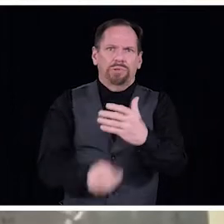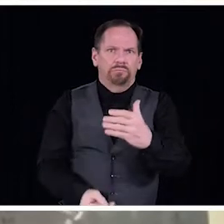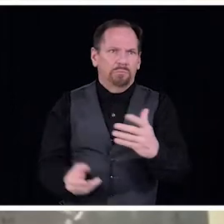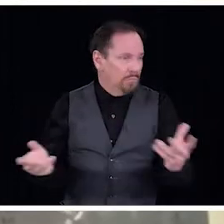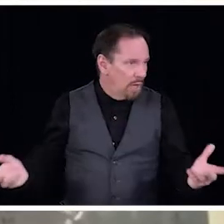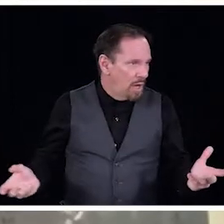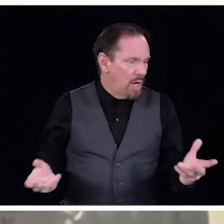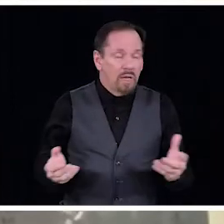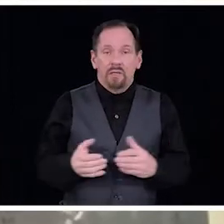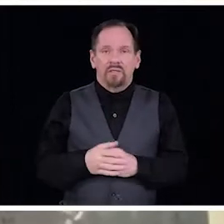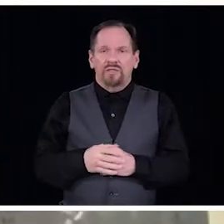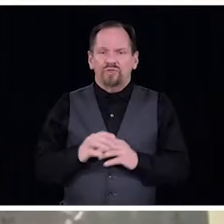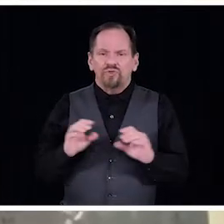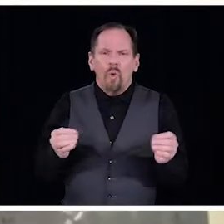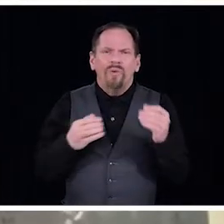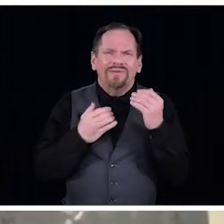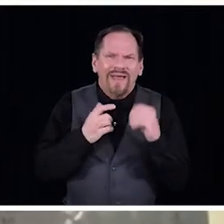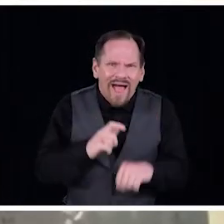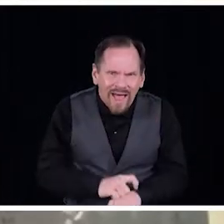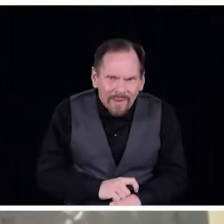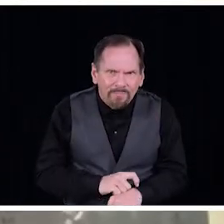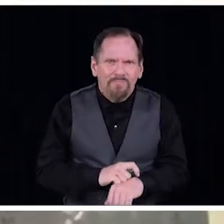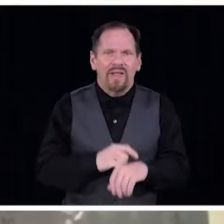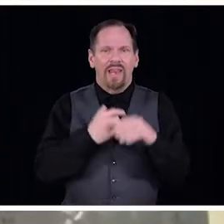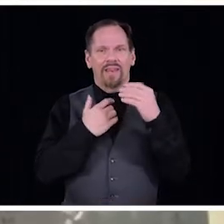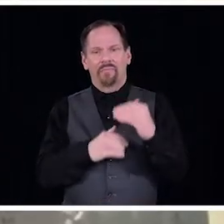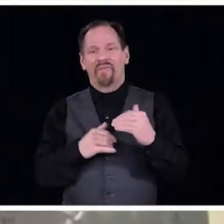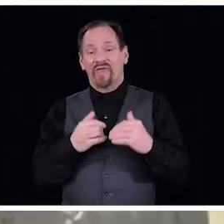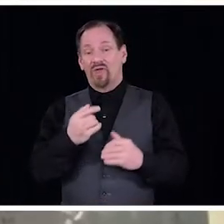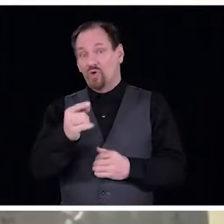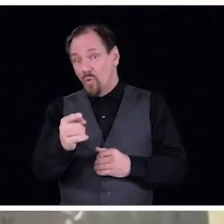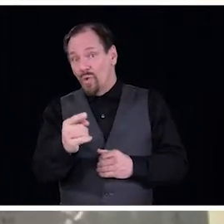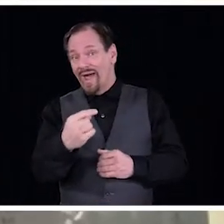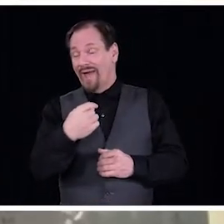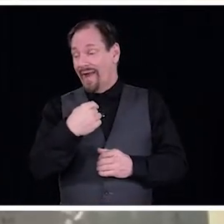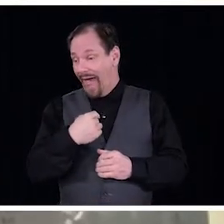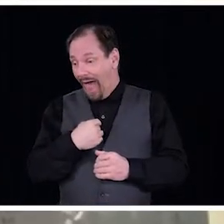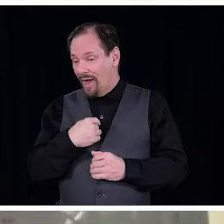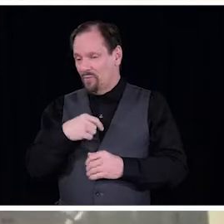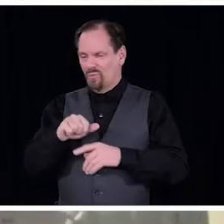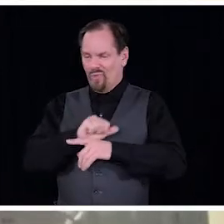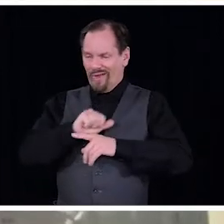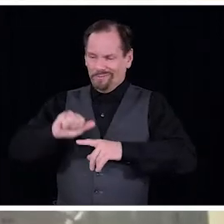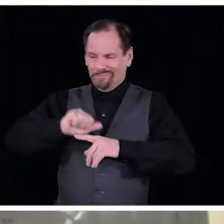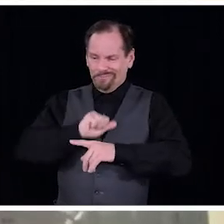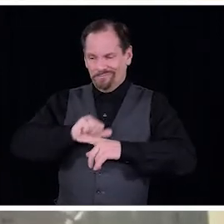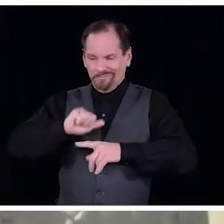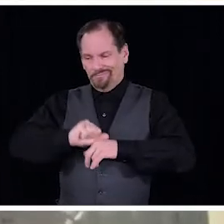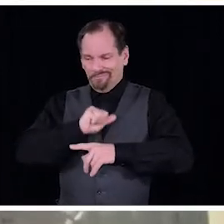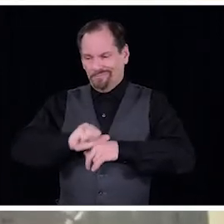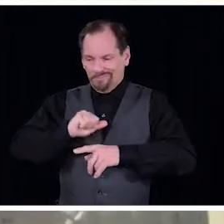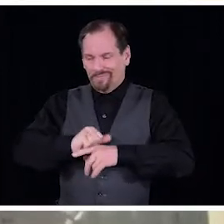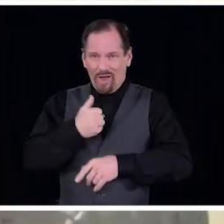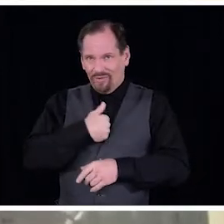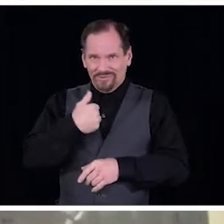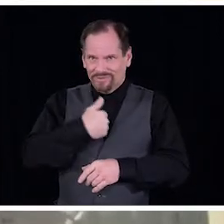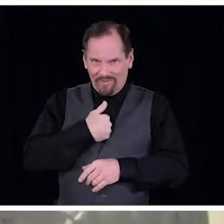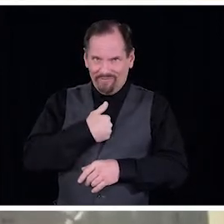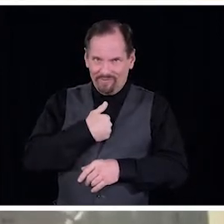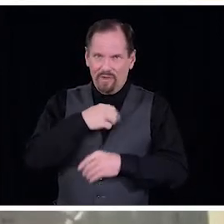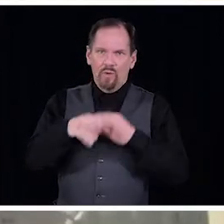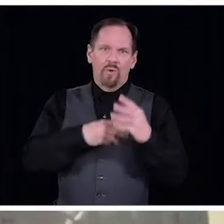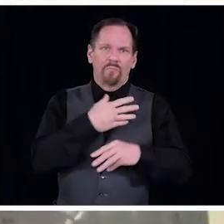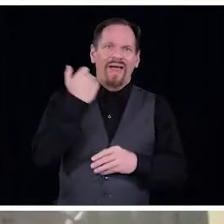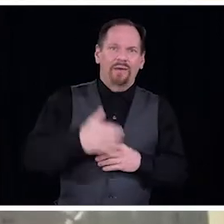no amount of time that you or I will spend in a practice room that will make the world a better place, unless we choose to share the